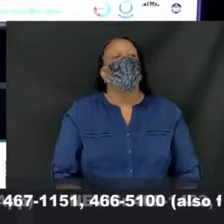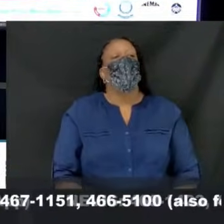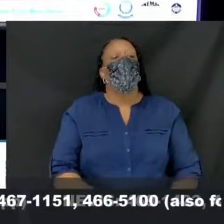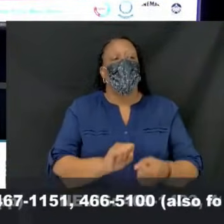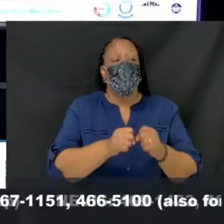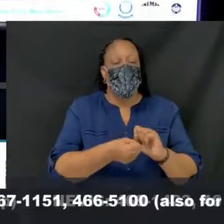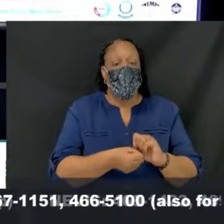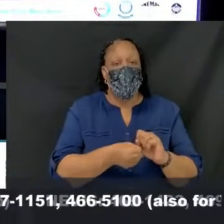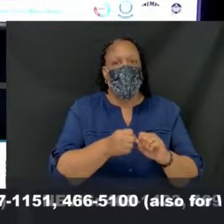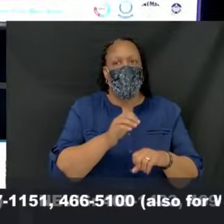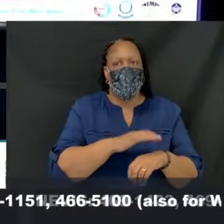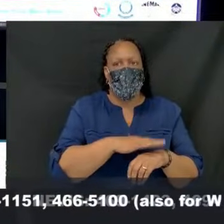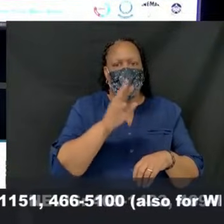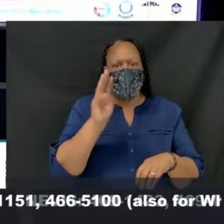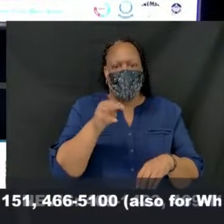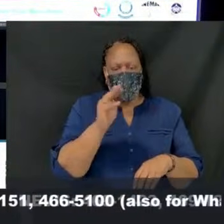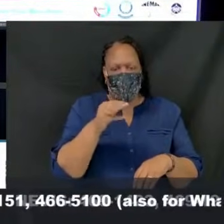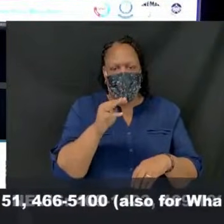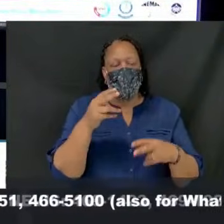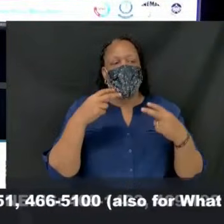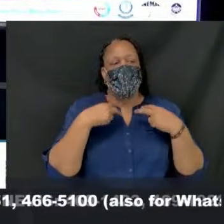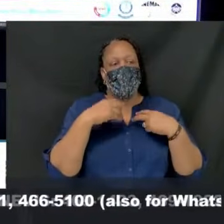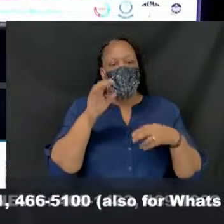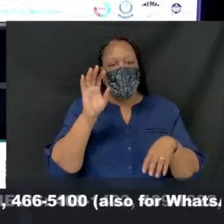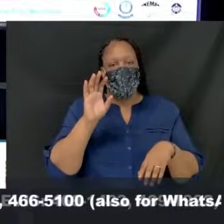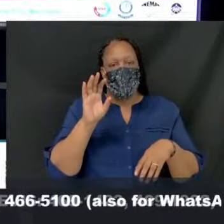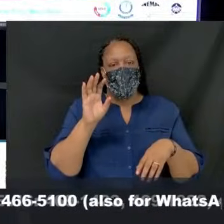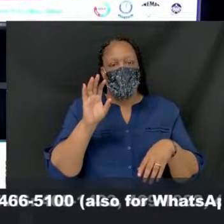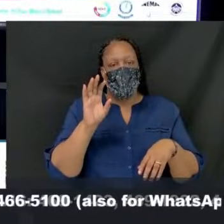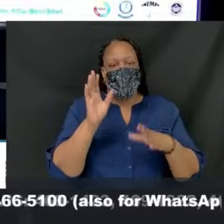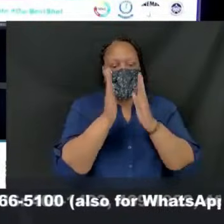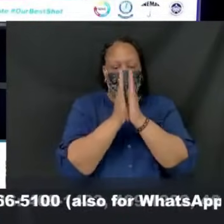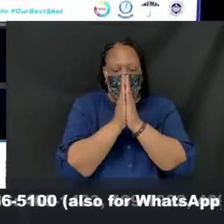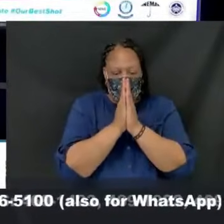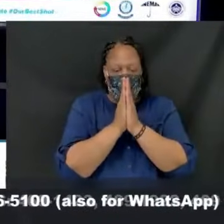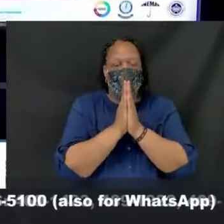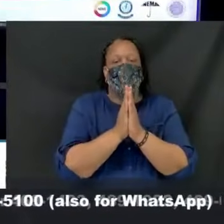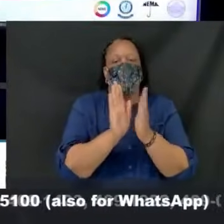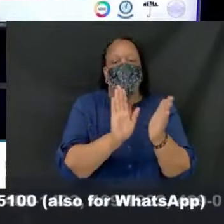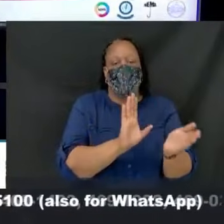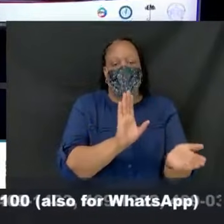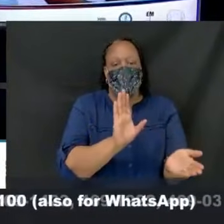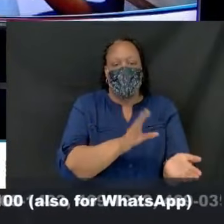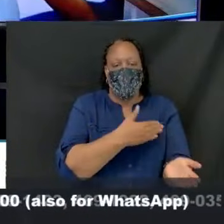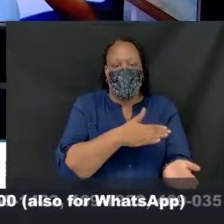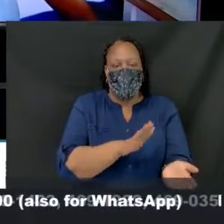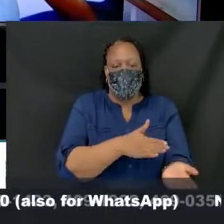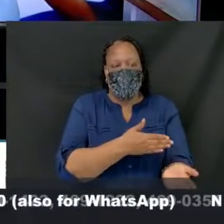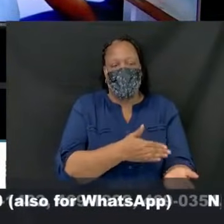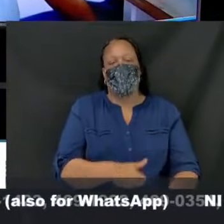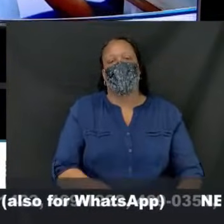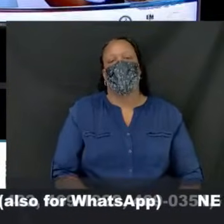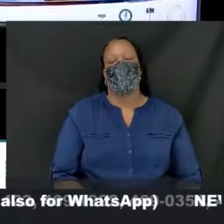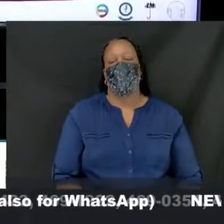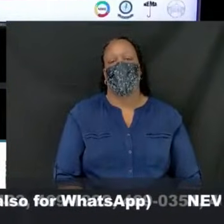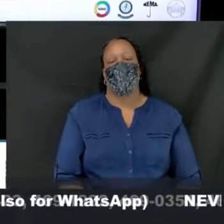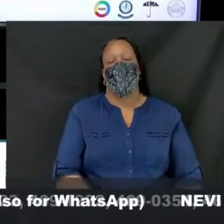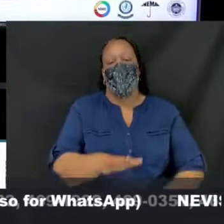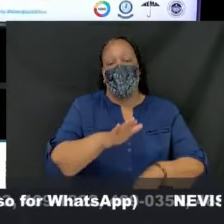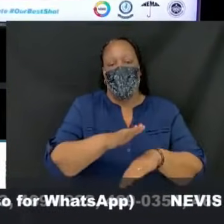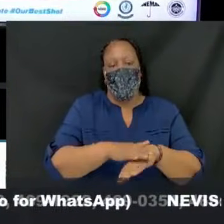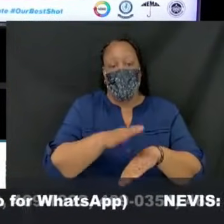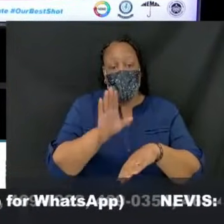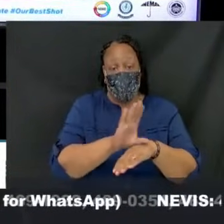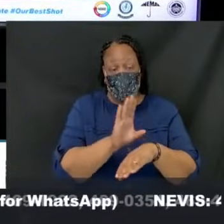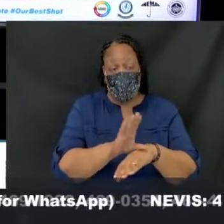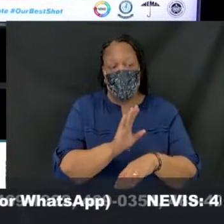time because the hurricane season has not ended. On Wednesday, the 13th of October, we will have the International